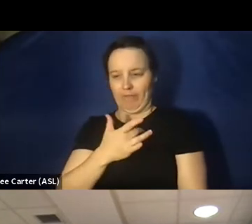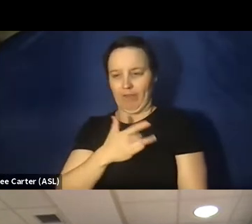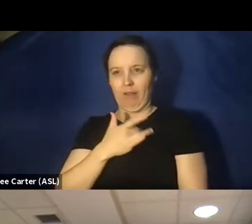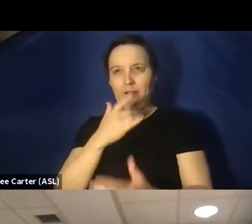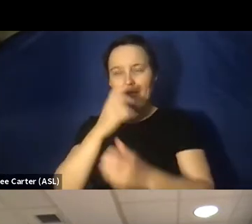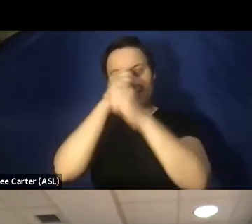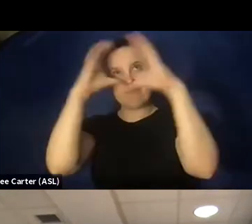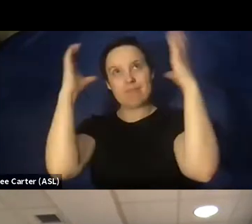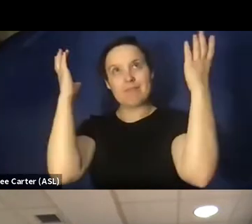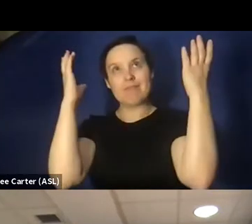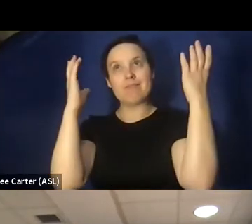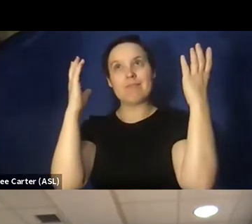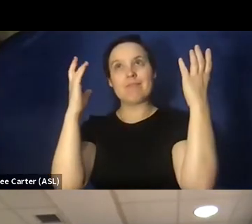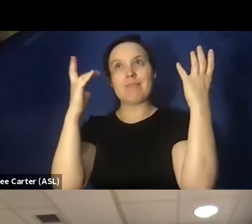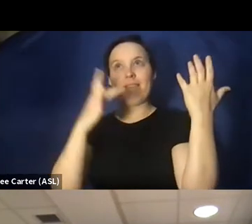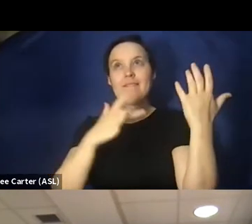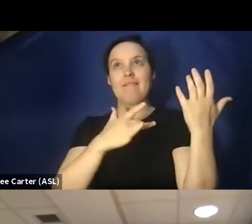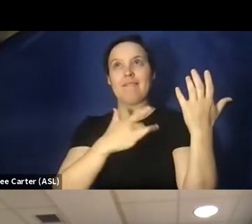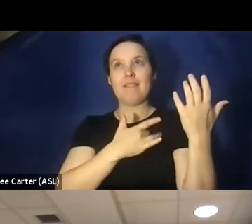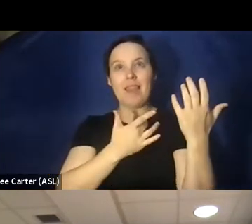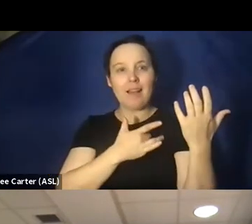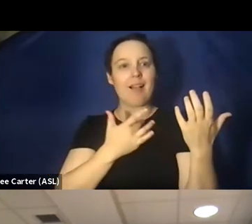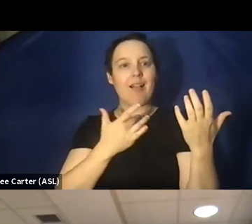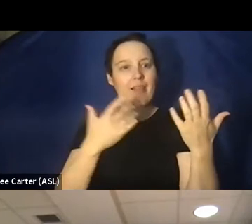Was it like a sensation deeper in your body